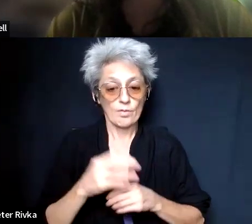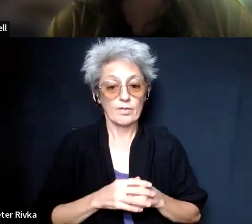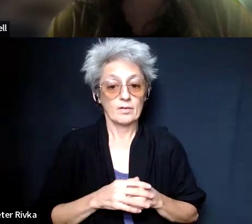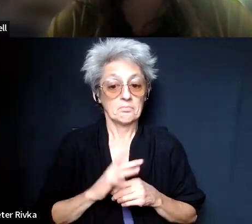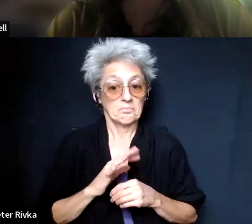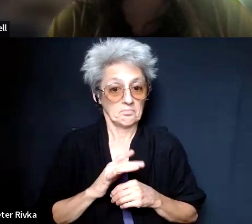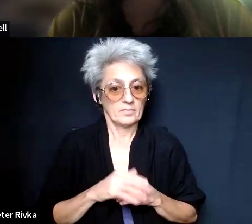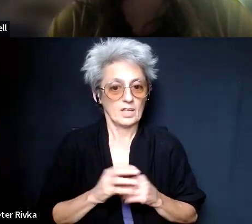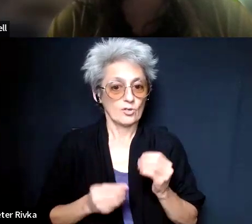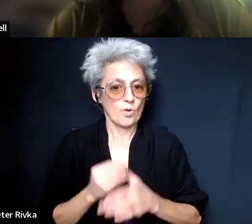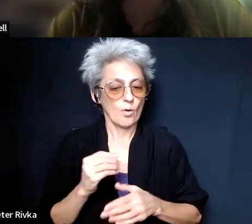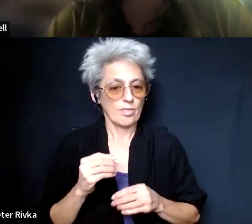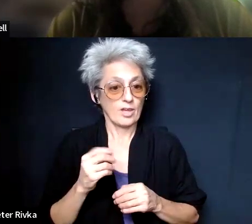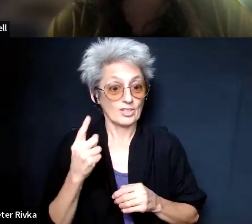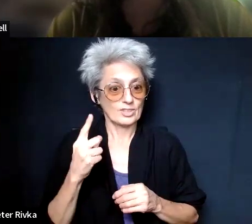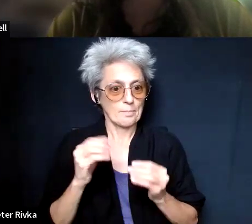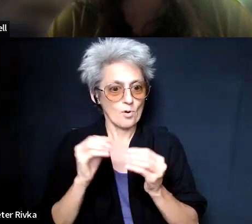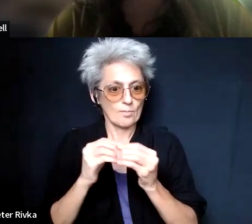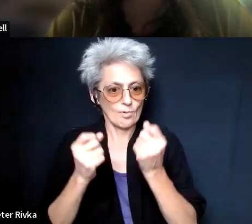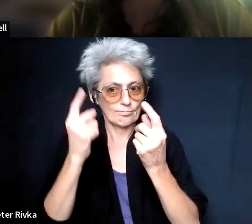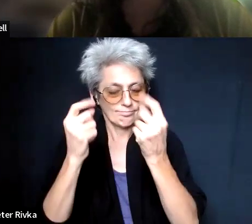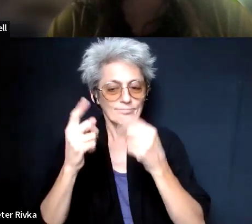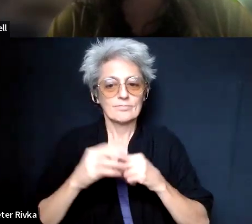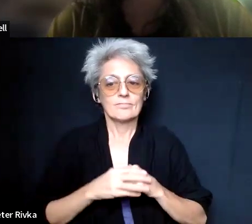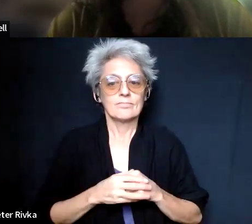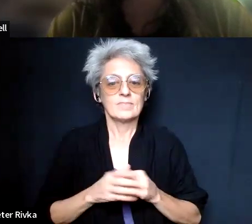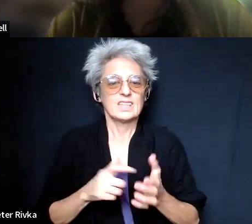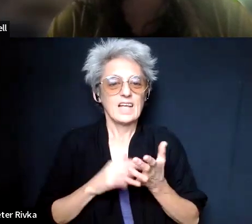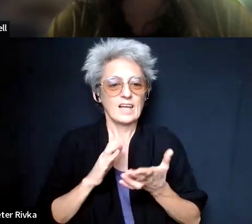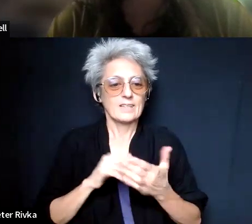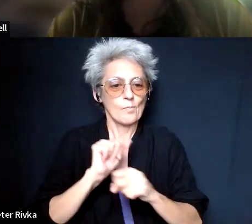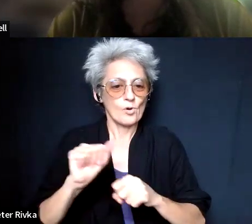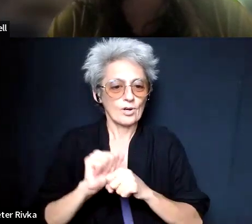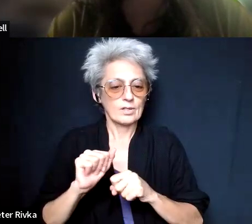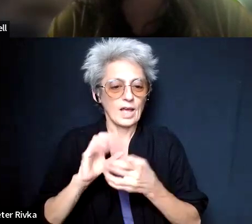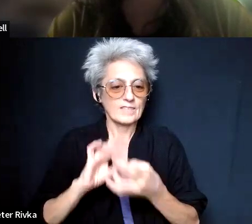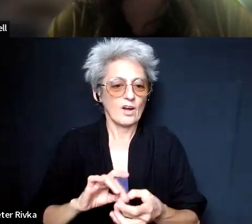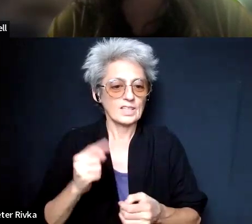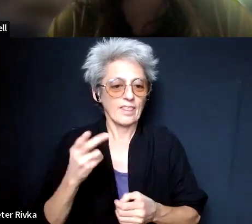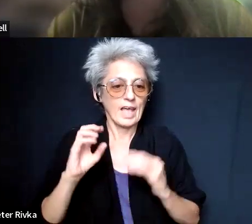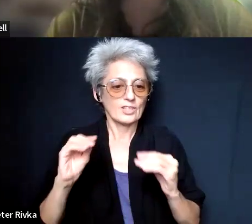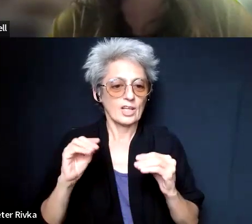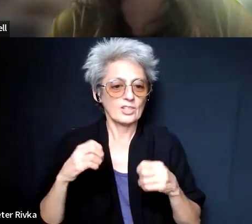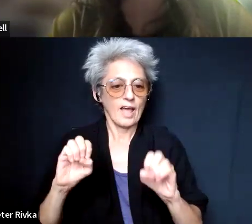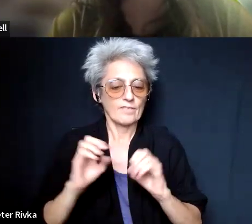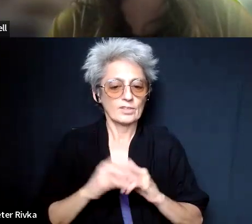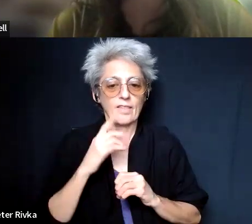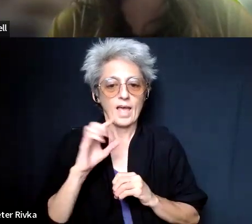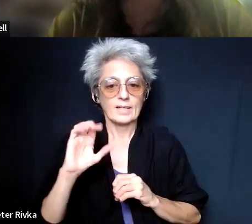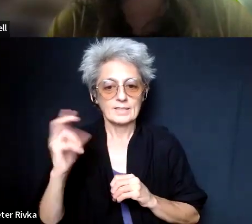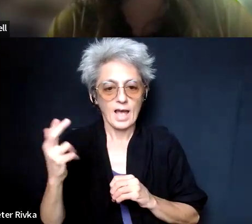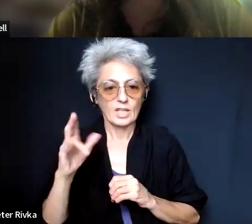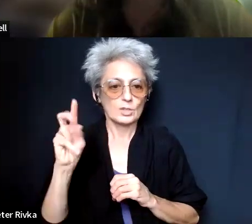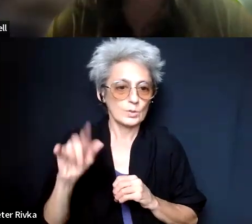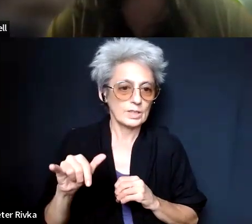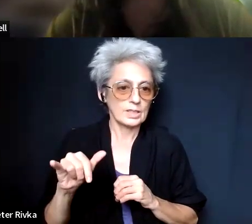is going to take some effort as far as the educational efforts. So thanks, Zach, and thank Judy, and I'll